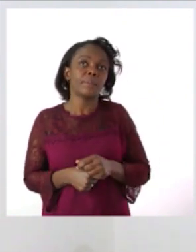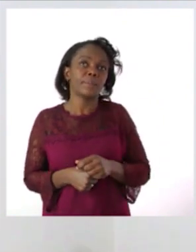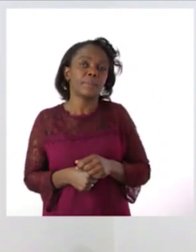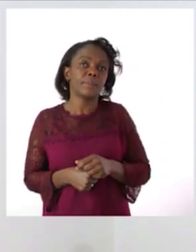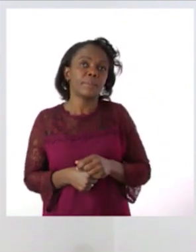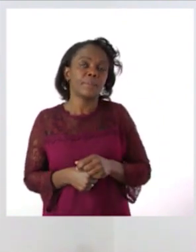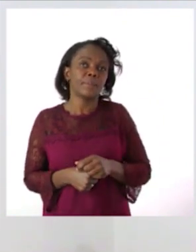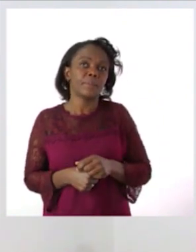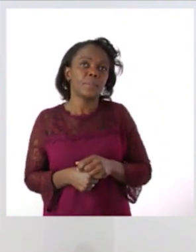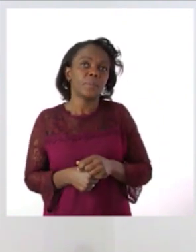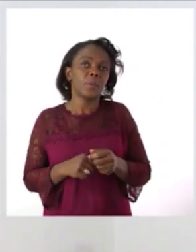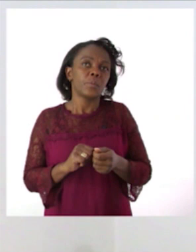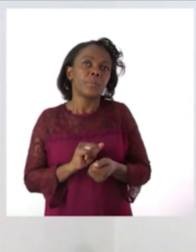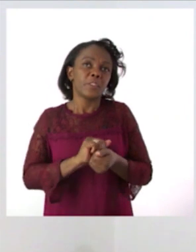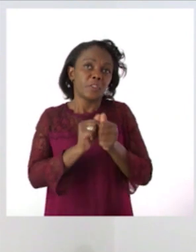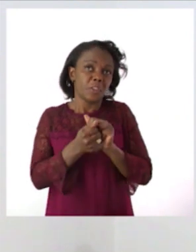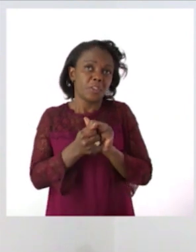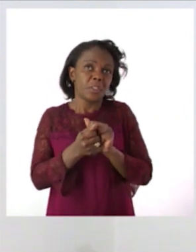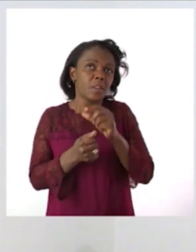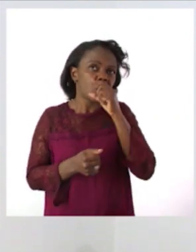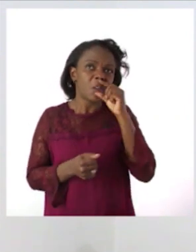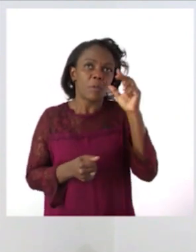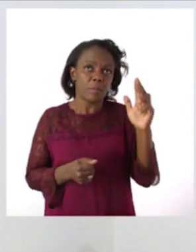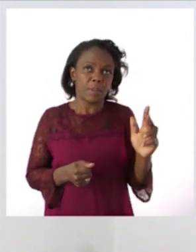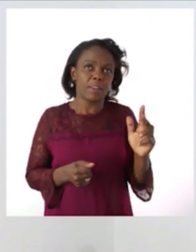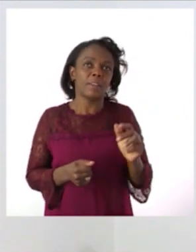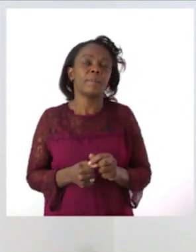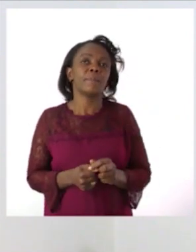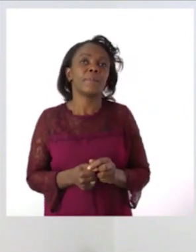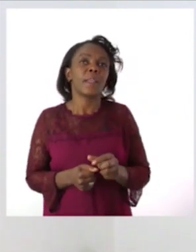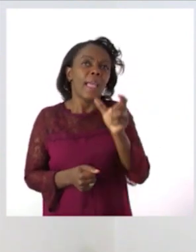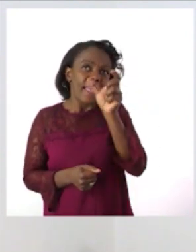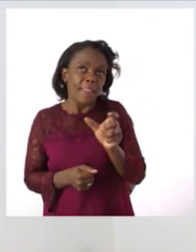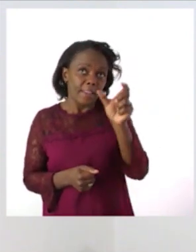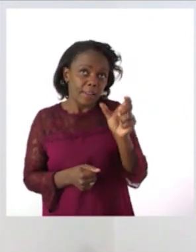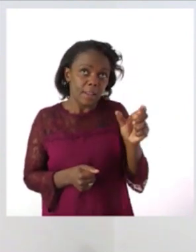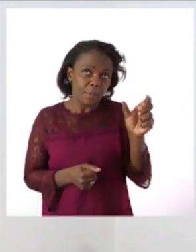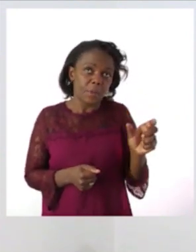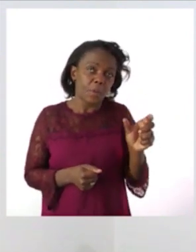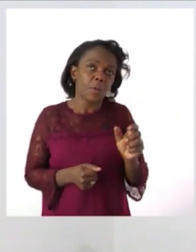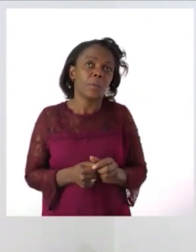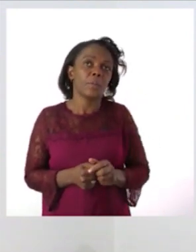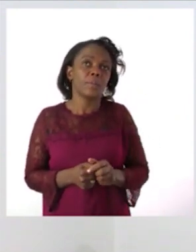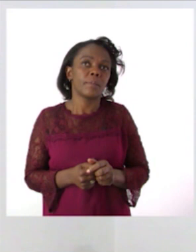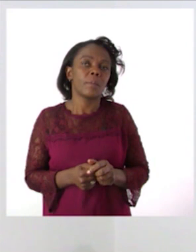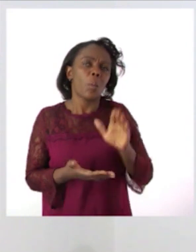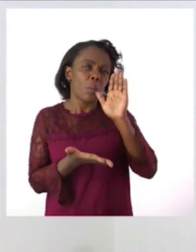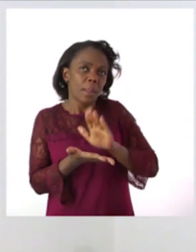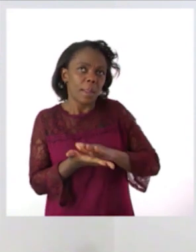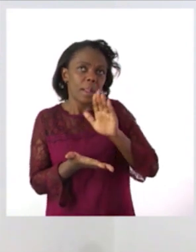naming a person. And the syllables, the ones that we divide, and the clapping of the